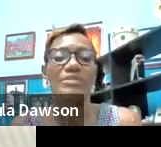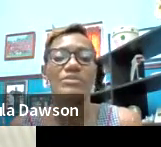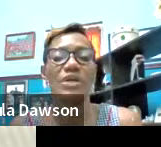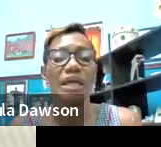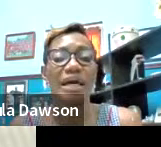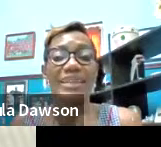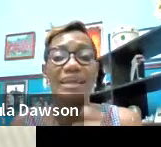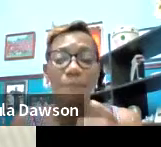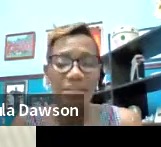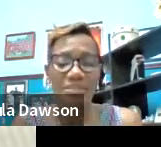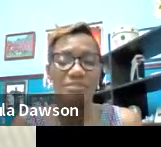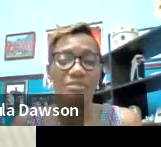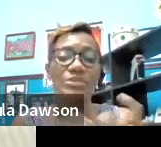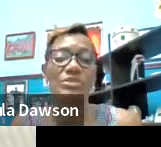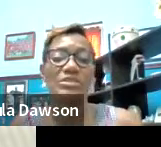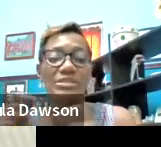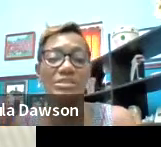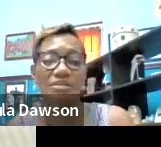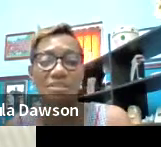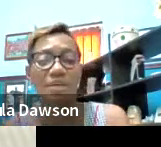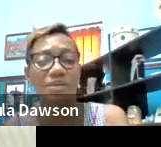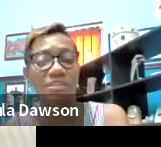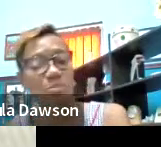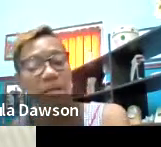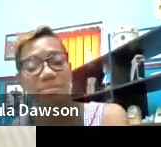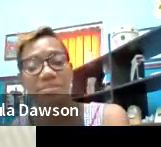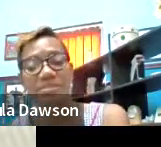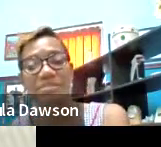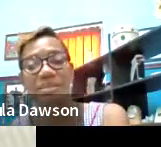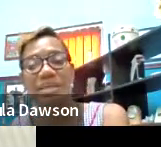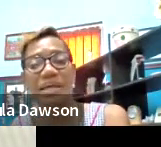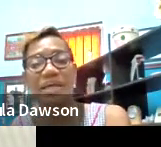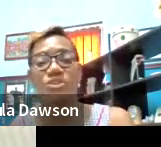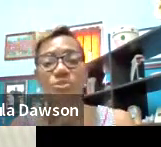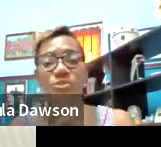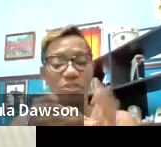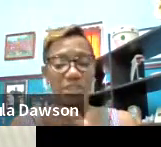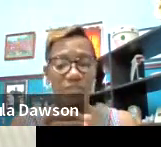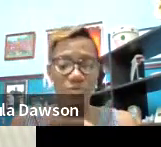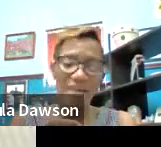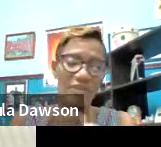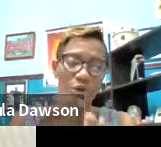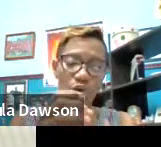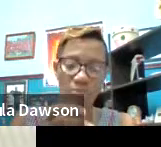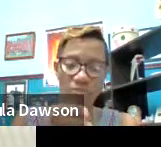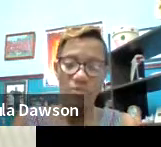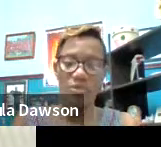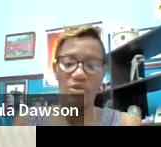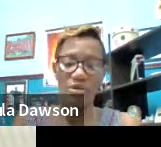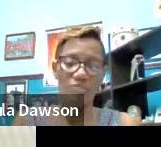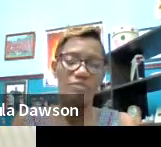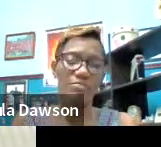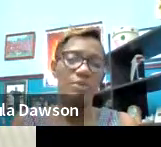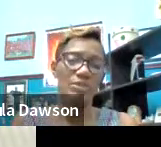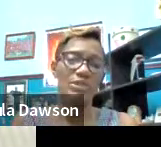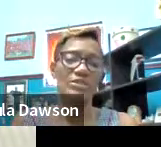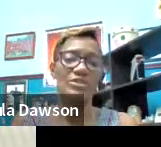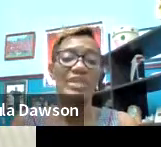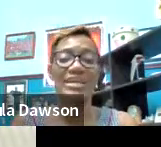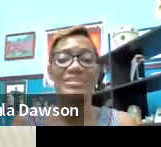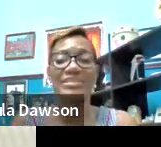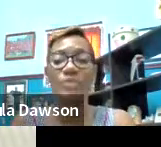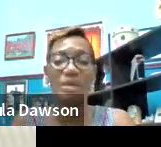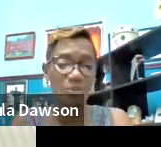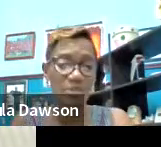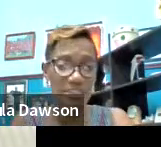anaerobic bacteria, and that bacteria produces a toxin that causes paralysis. And so if you have a cup full of Botox,